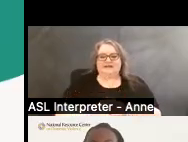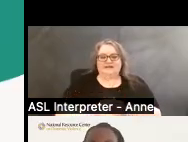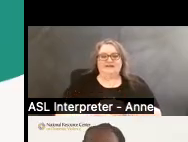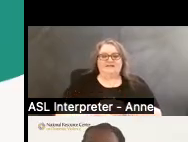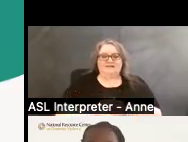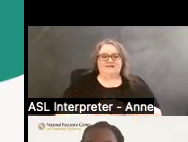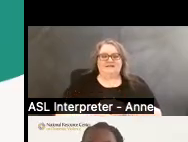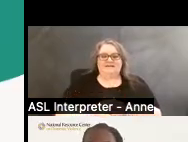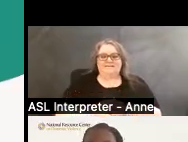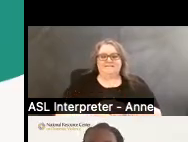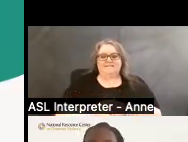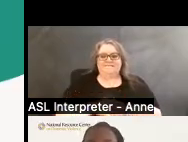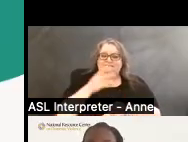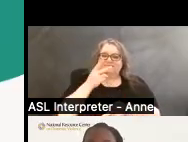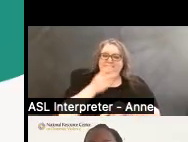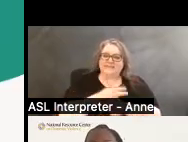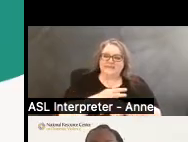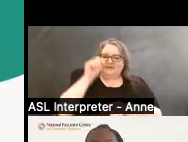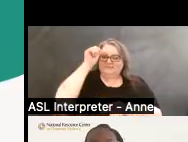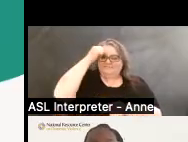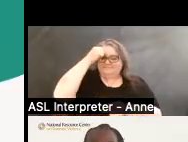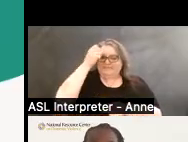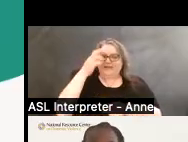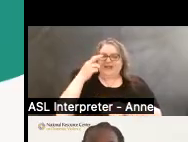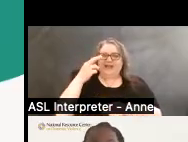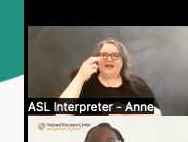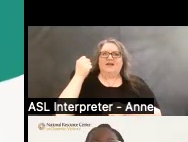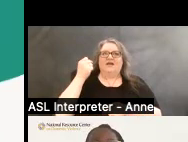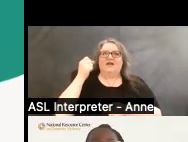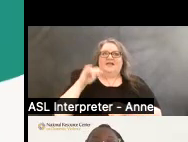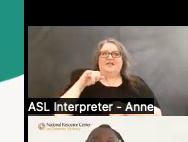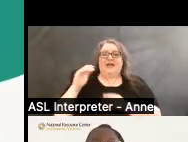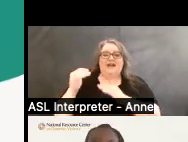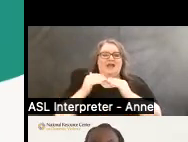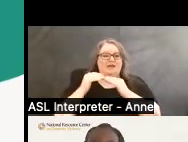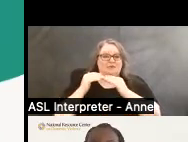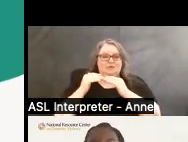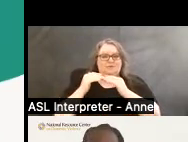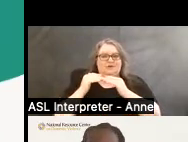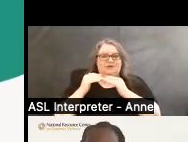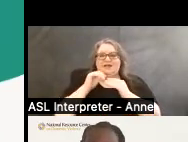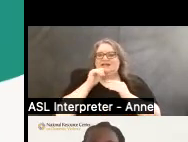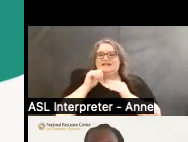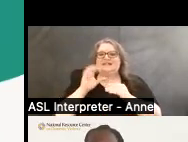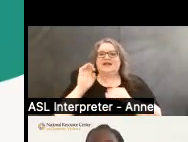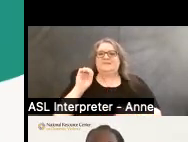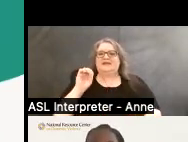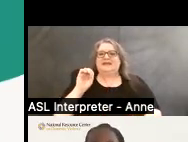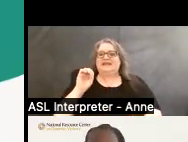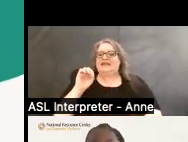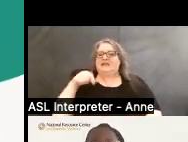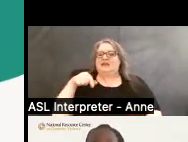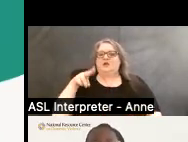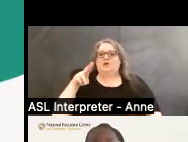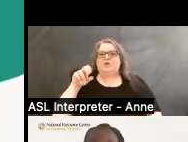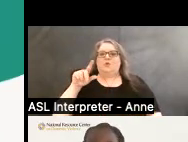us keeping in mind and holding that equitable does not mean equality. Equitable is